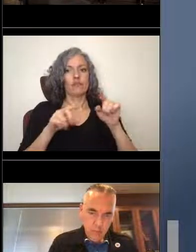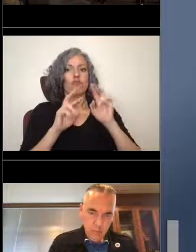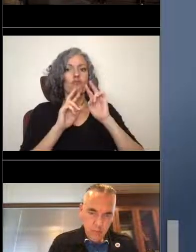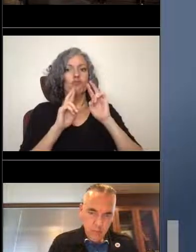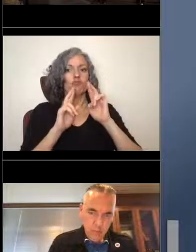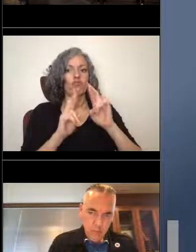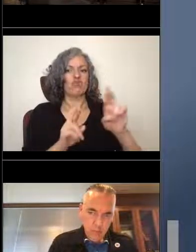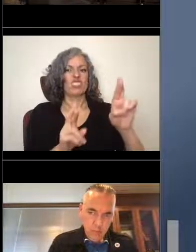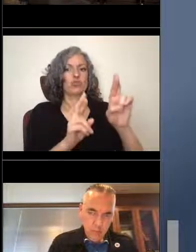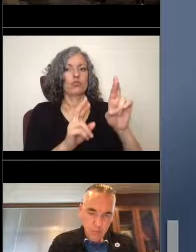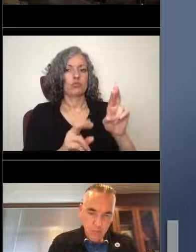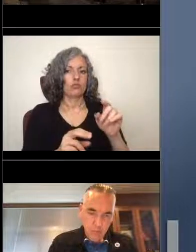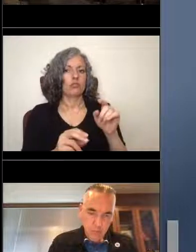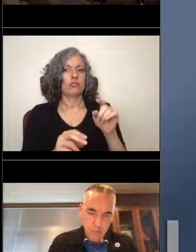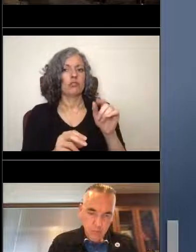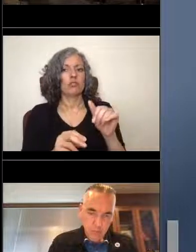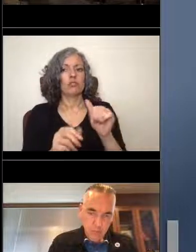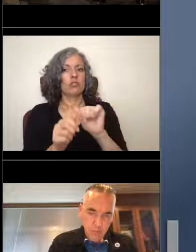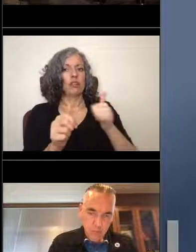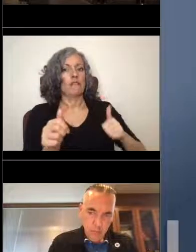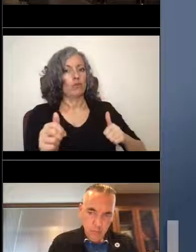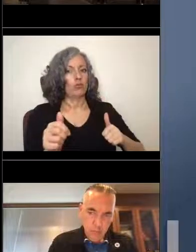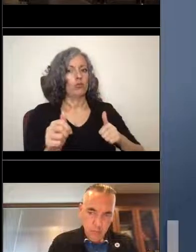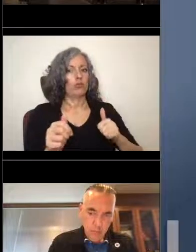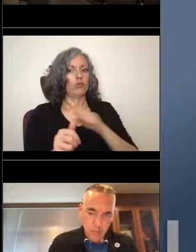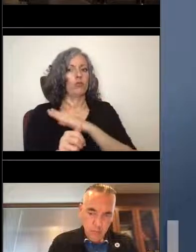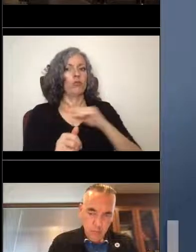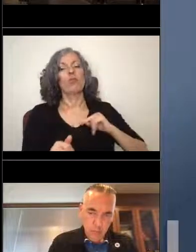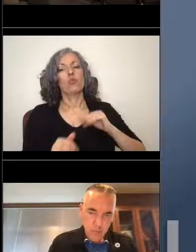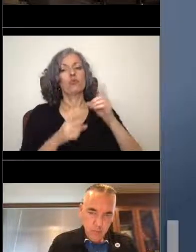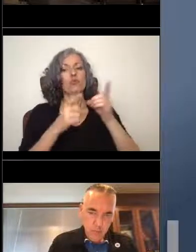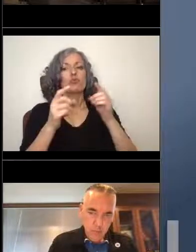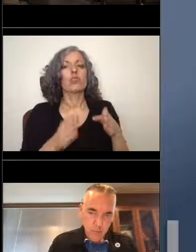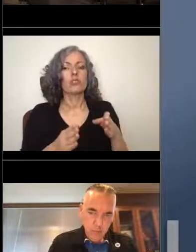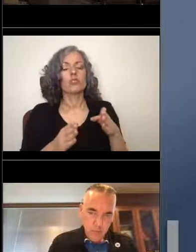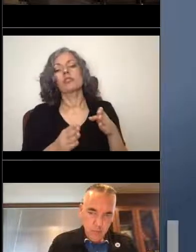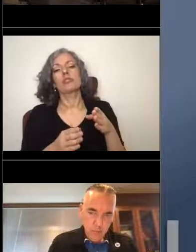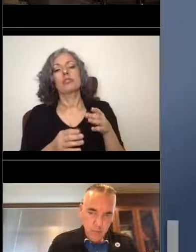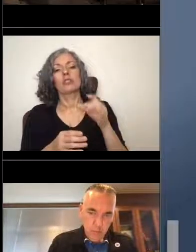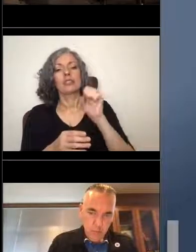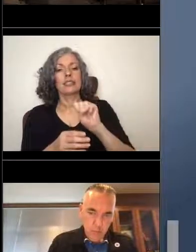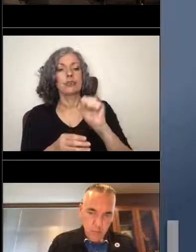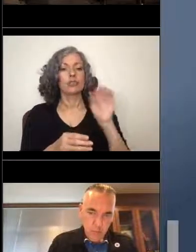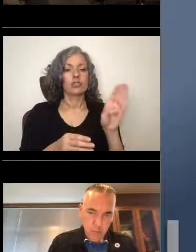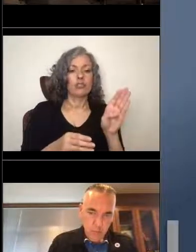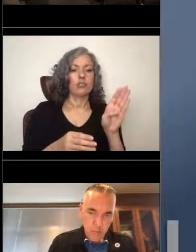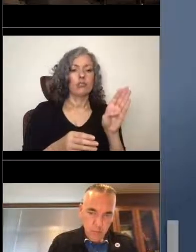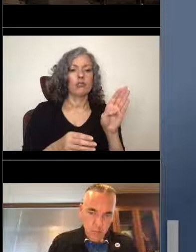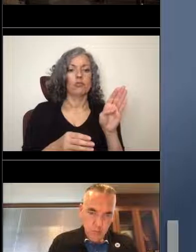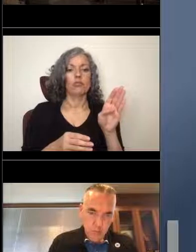significant and unavoidable. The Board of Directors of the San Bernardino County Transportation Authority adopted a statement of